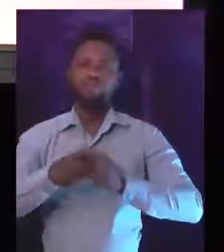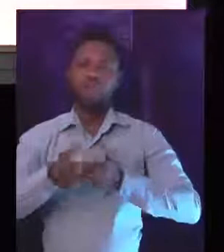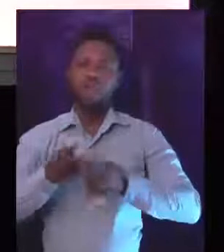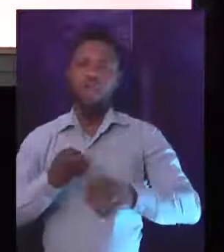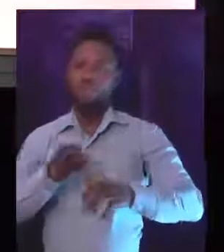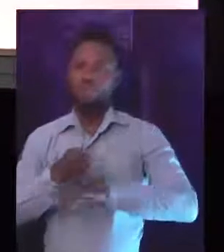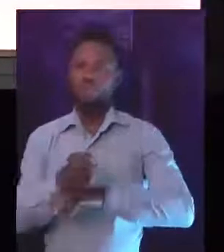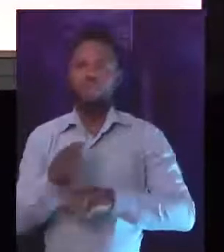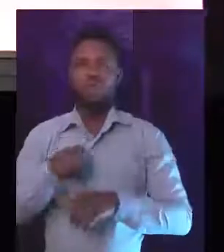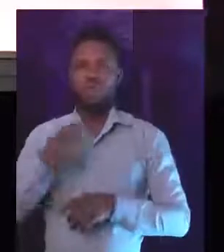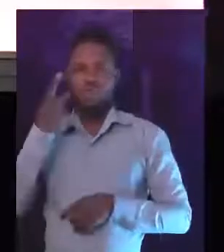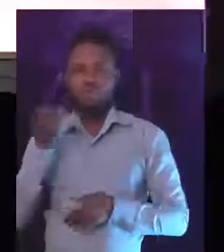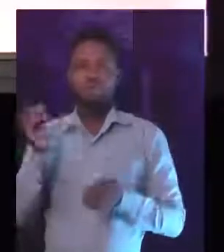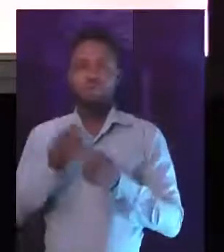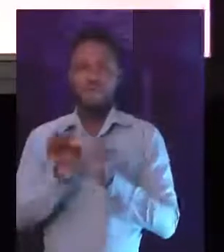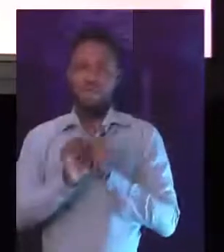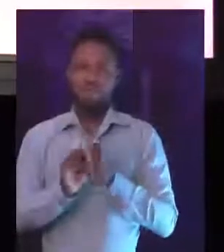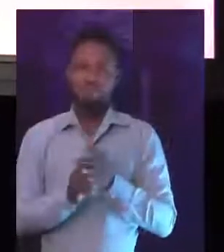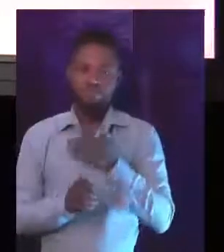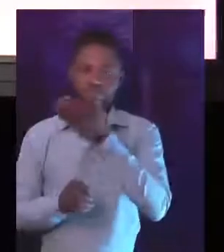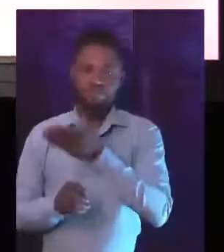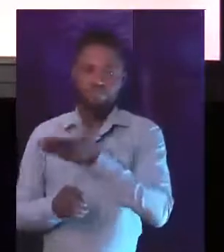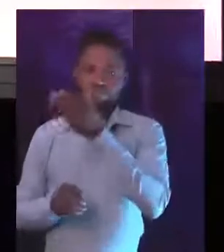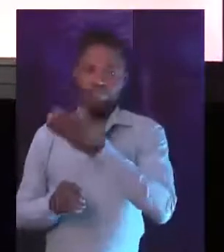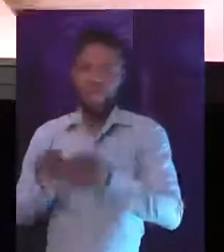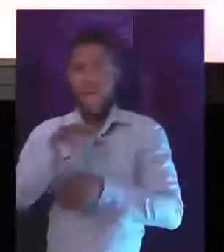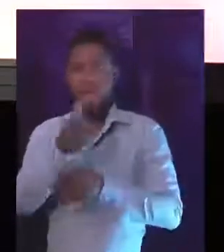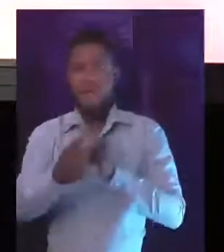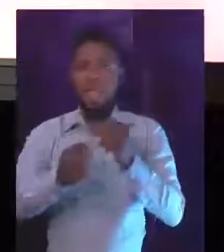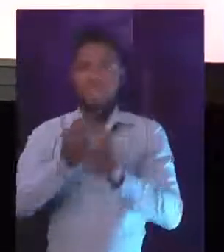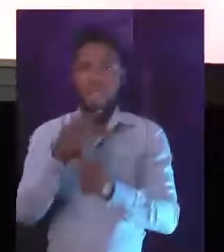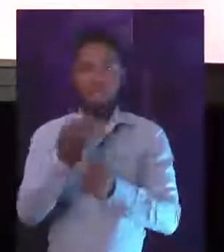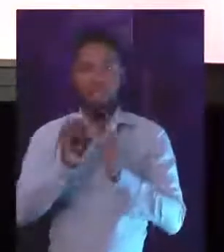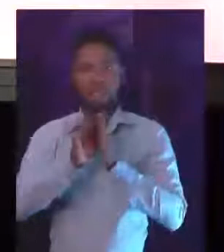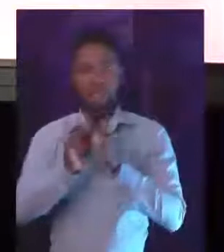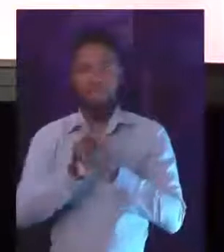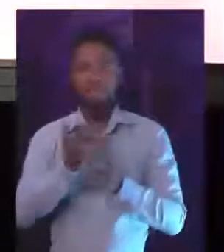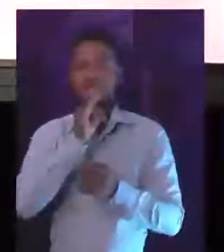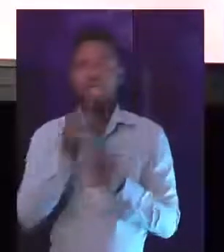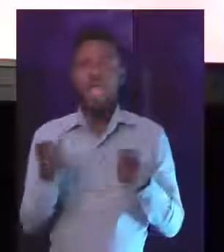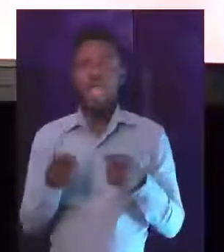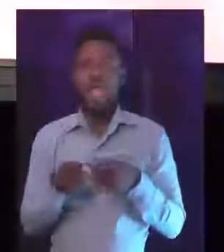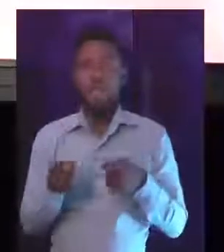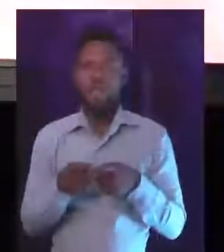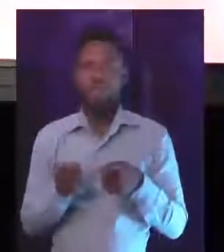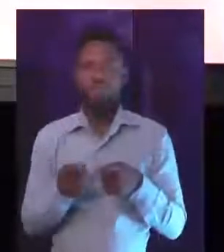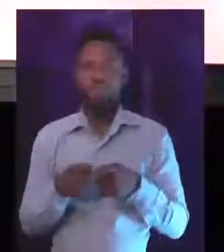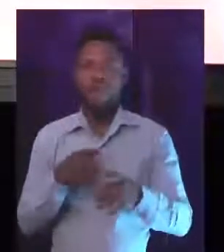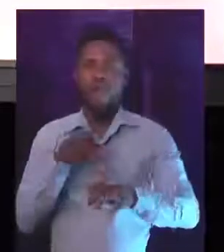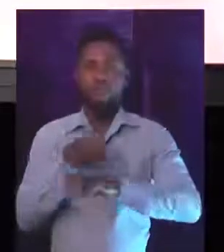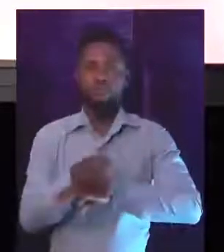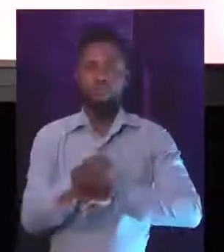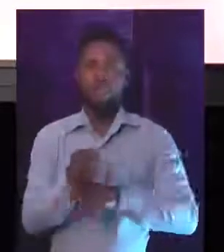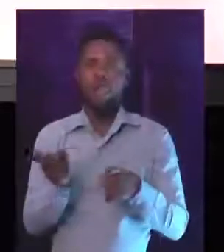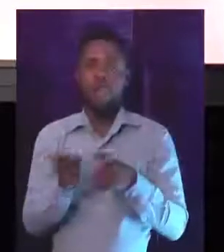That's frictional force. We'll see more examples as I proceed. Another type of example is